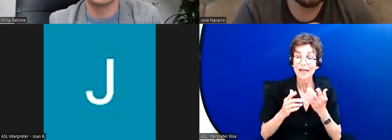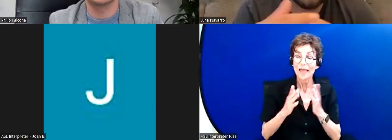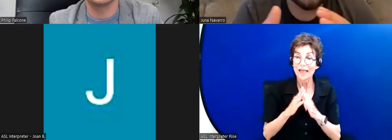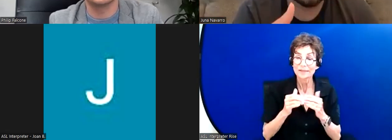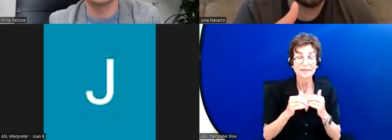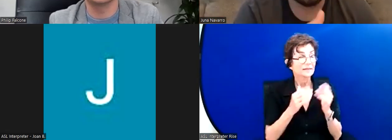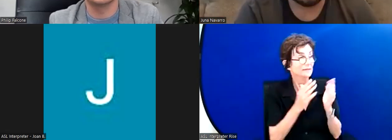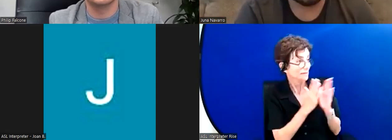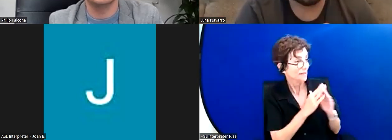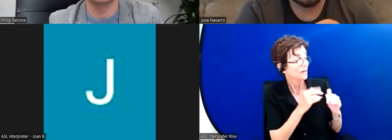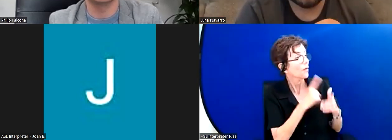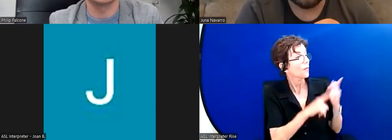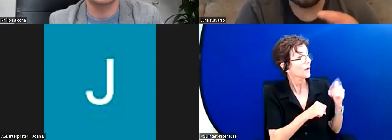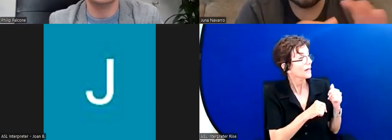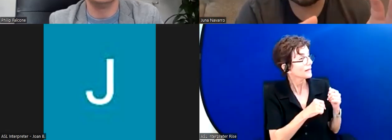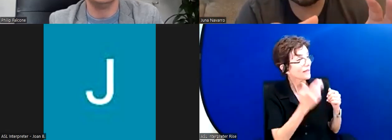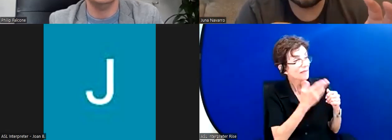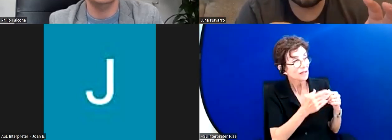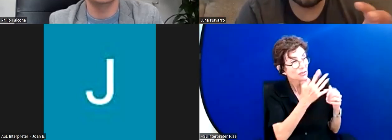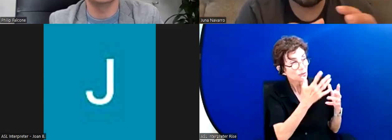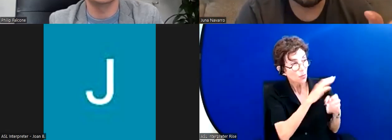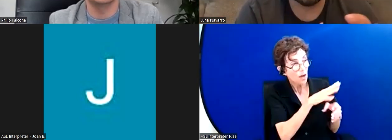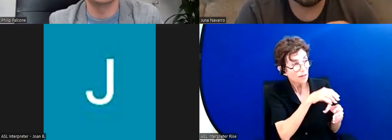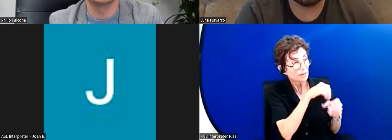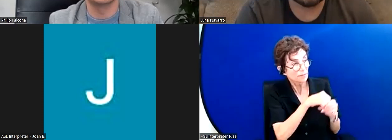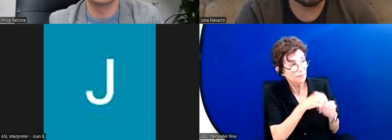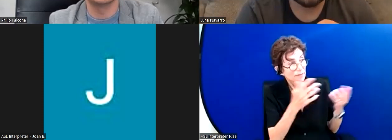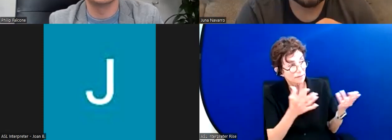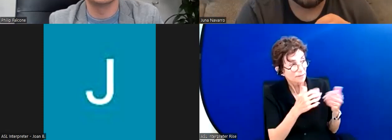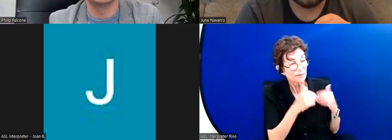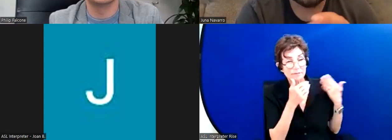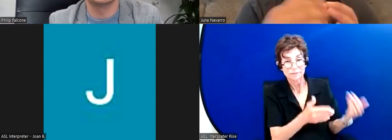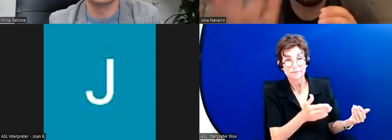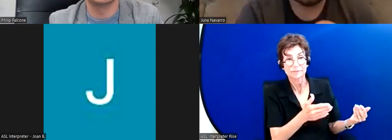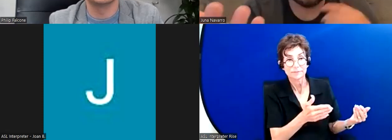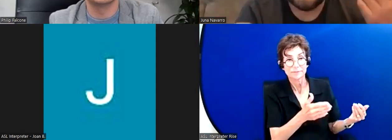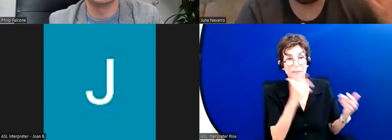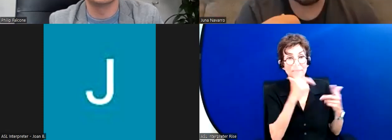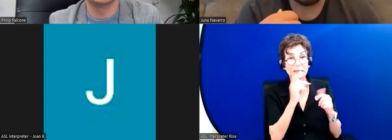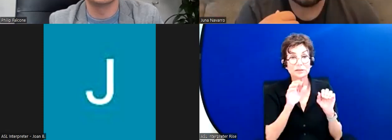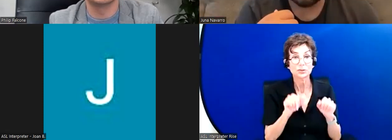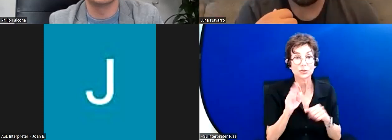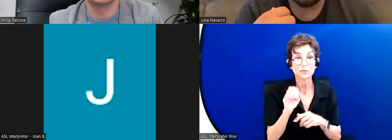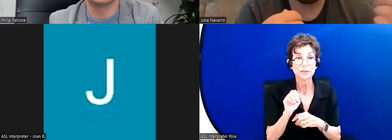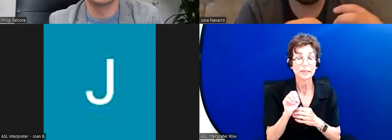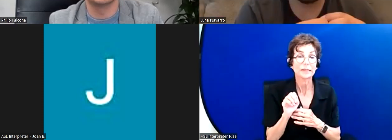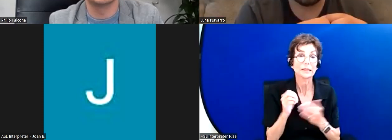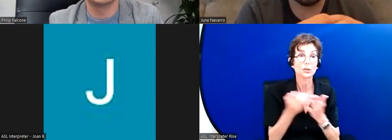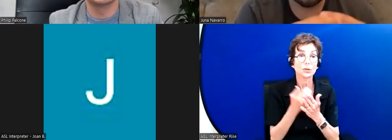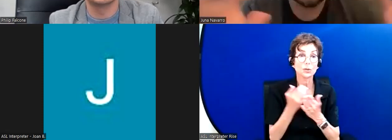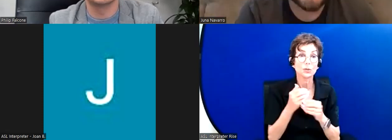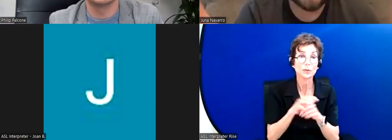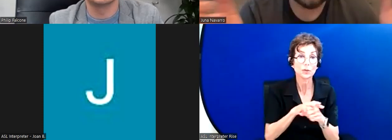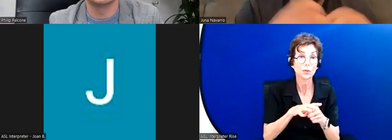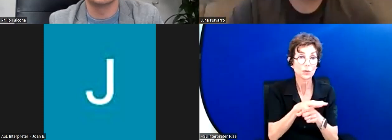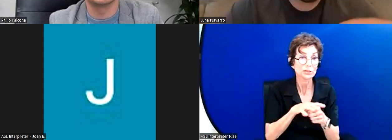conversation? And then just go that way. Because all of this could be very new to our region. Again, like he said, LA and San Diego have been doing it for a long time.